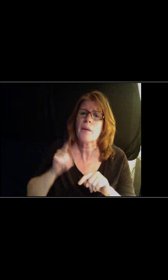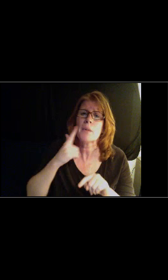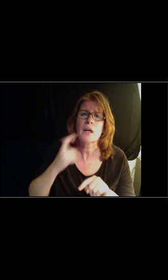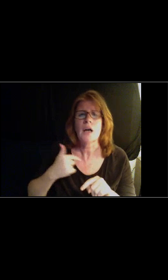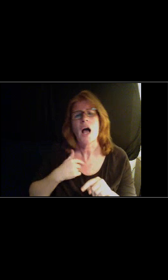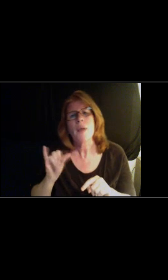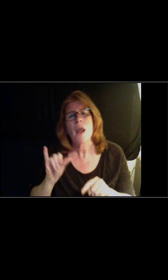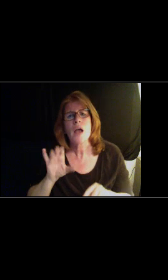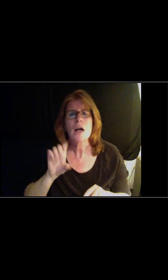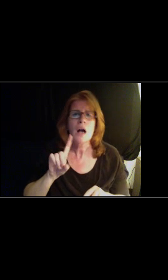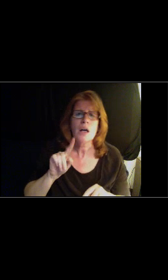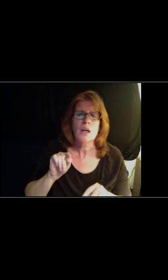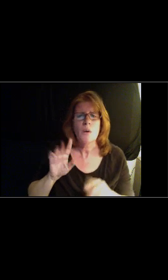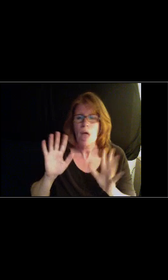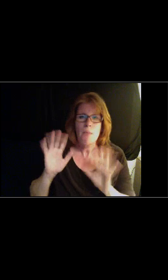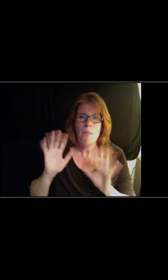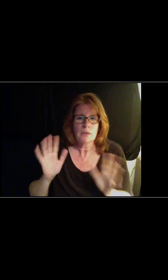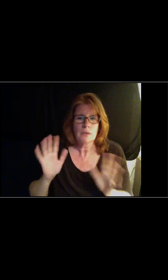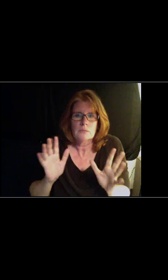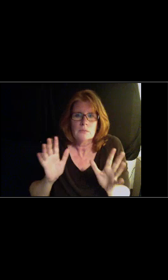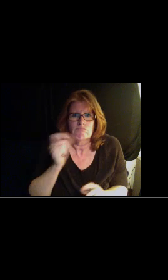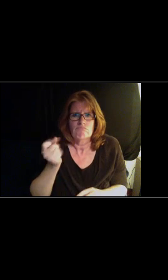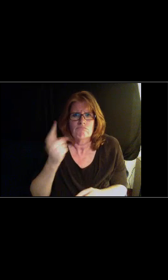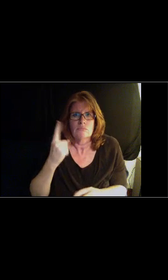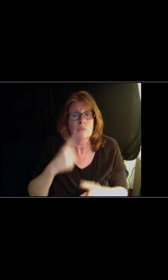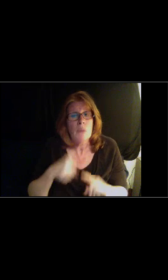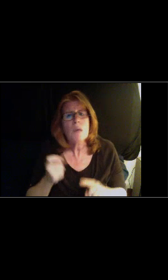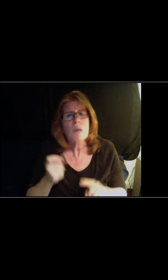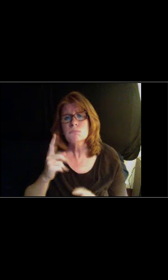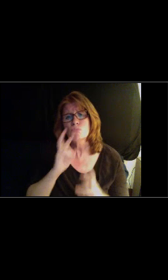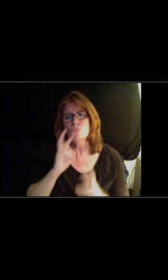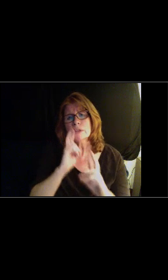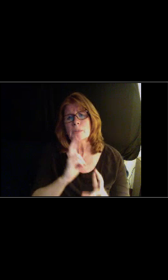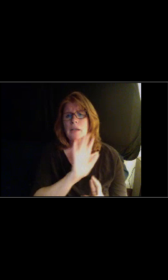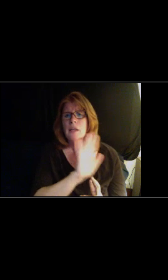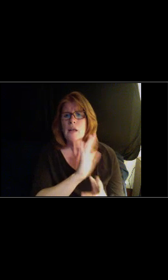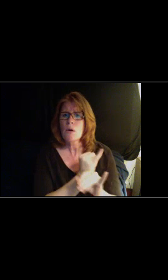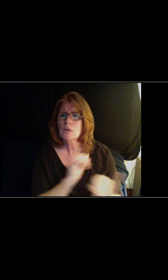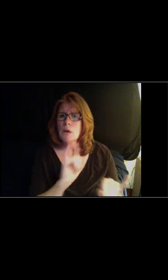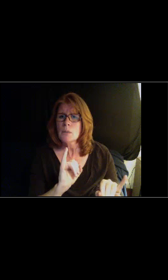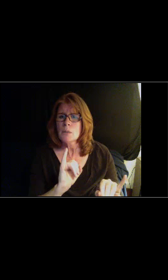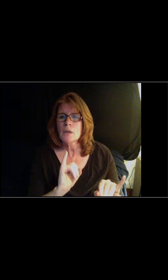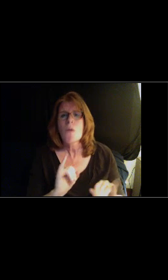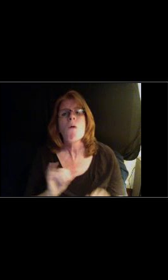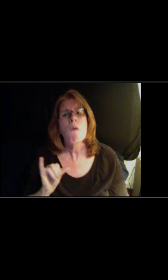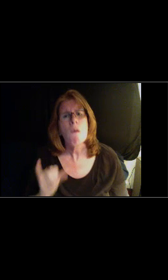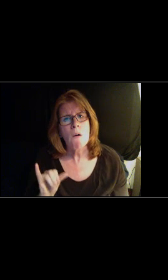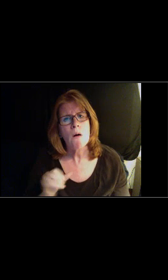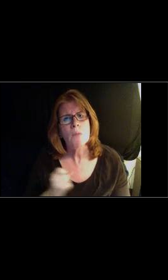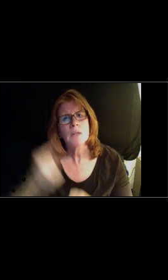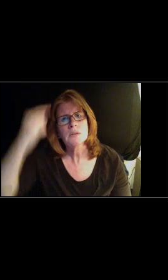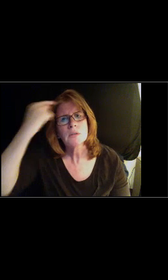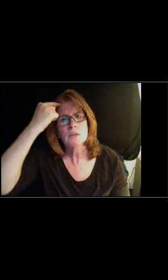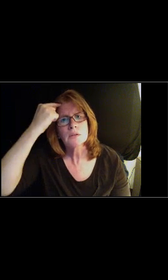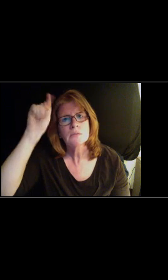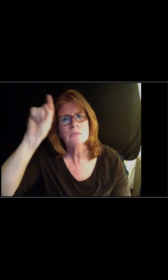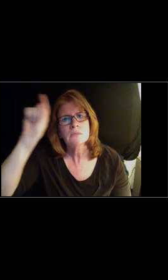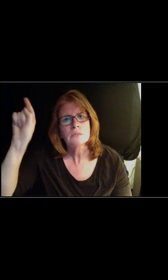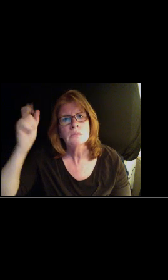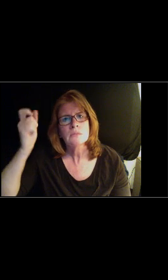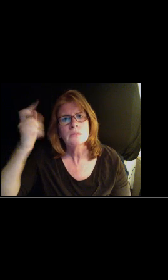already know. You're not necessarily approaching that value that other profession is saying, well, I'm just operating